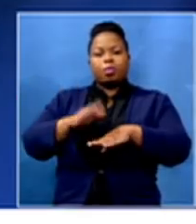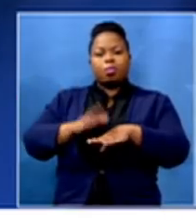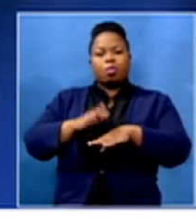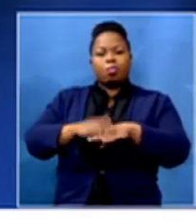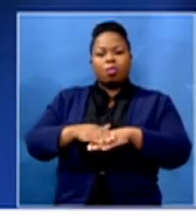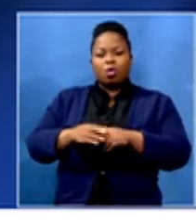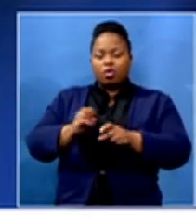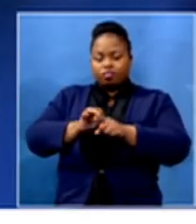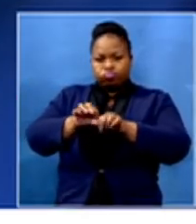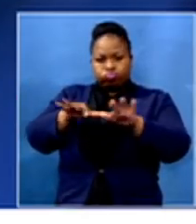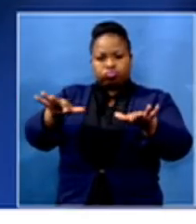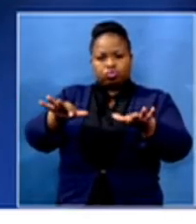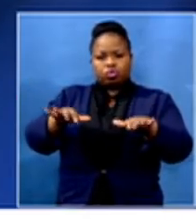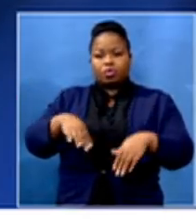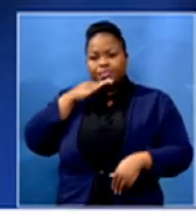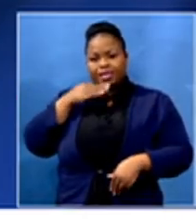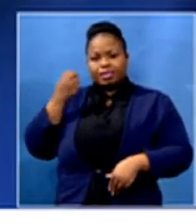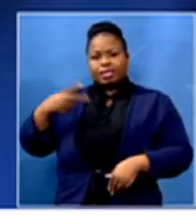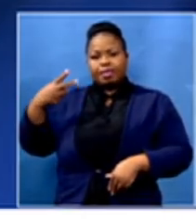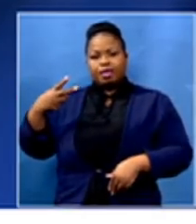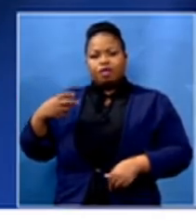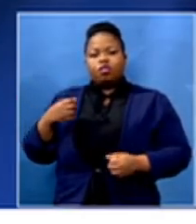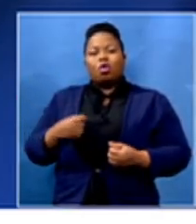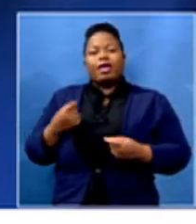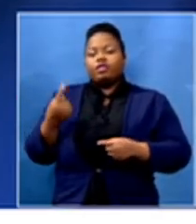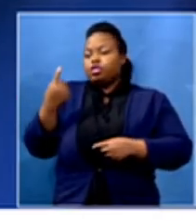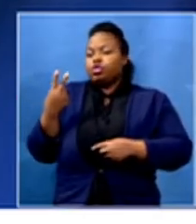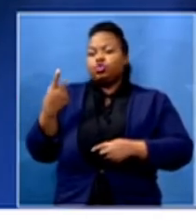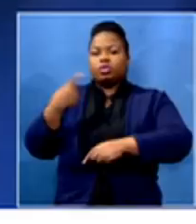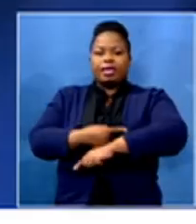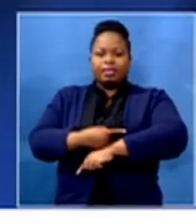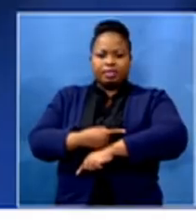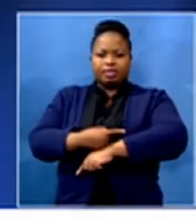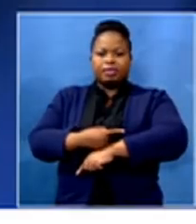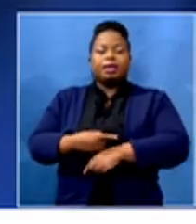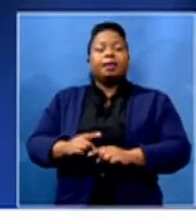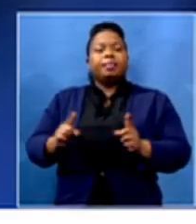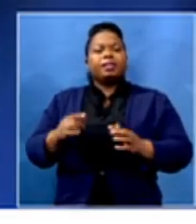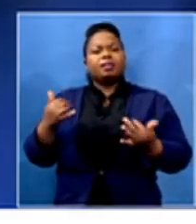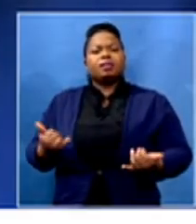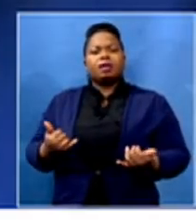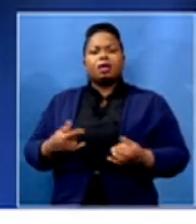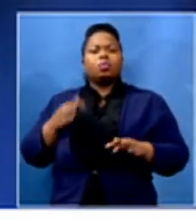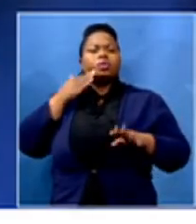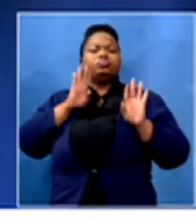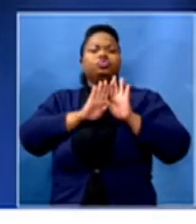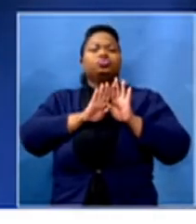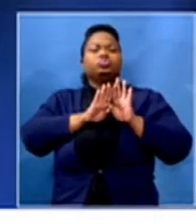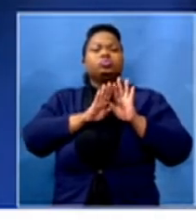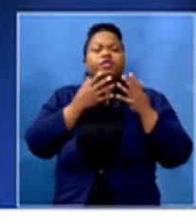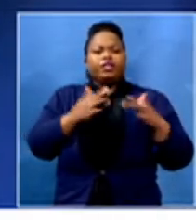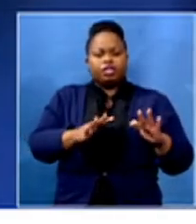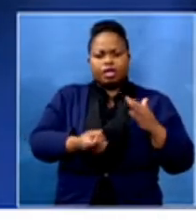infections, which means the doubling time took 2 days at that time. But after the lockdown, it took about 2 weeks, 15